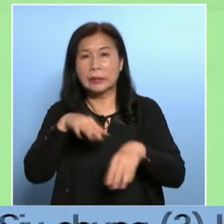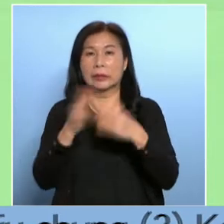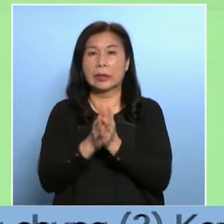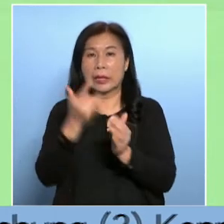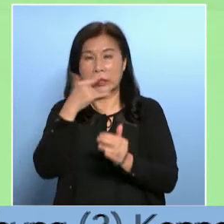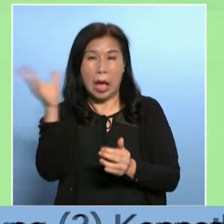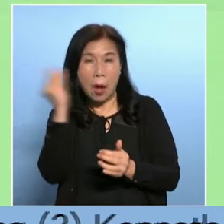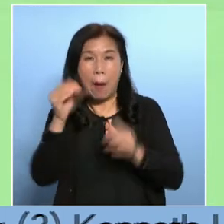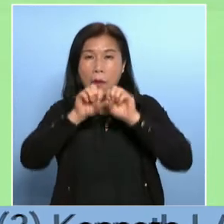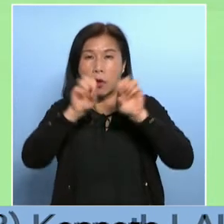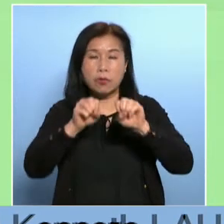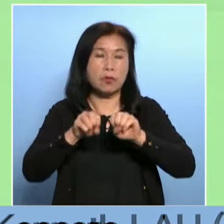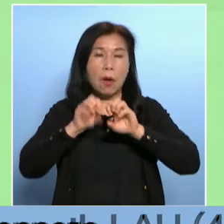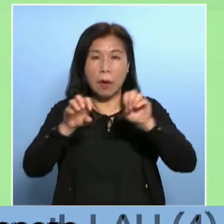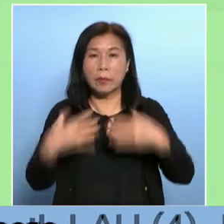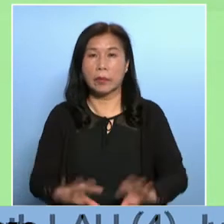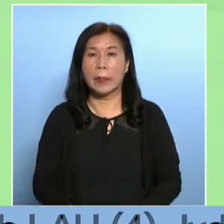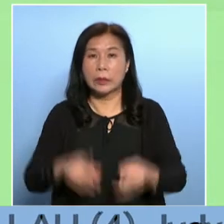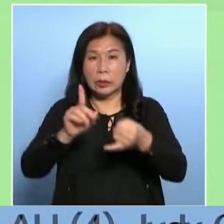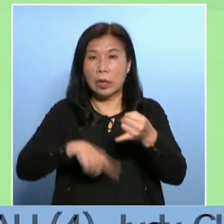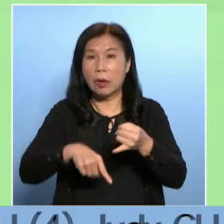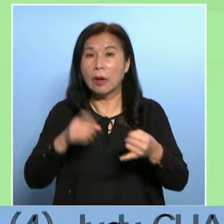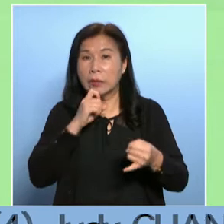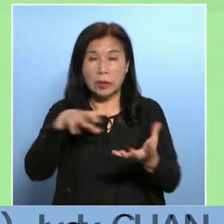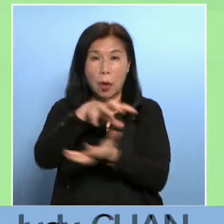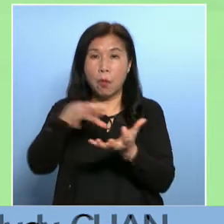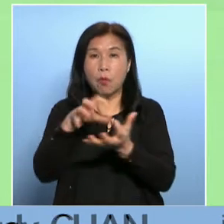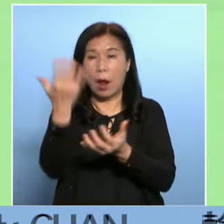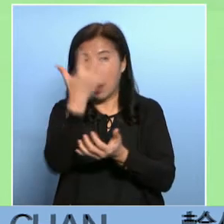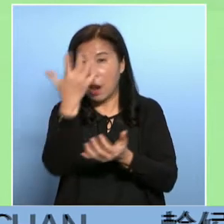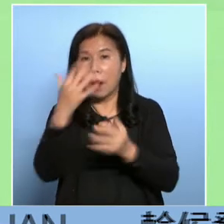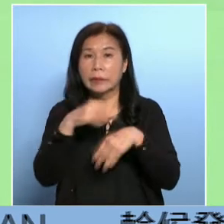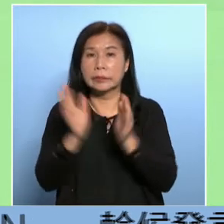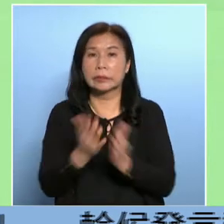scare, and disseminate fake news, and